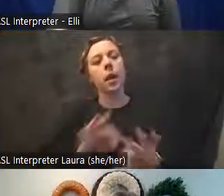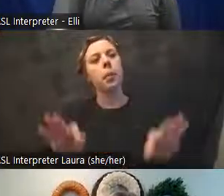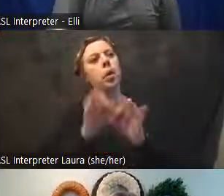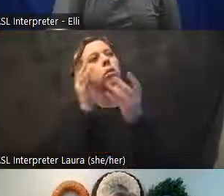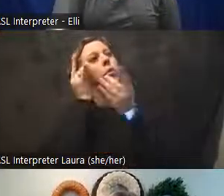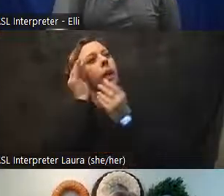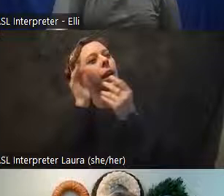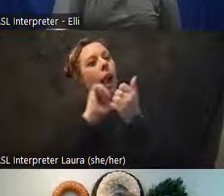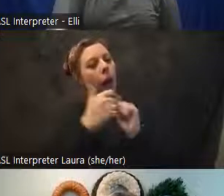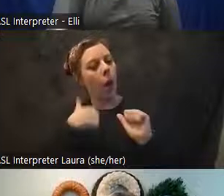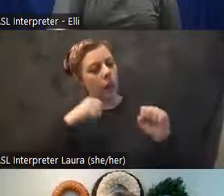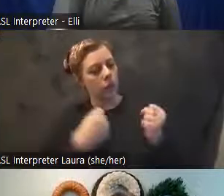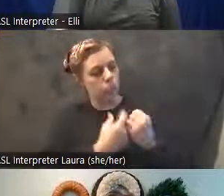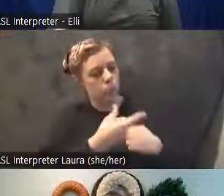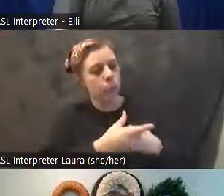that.